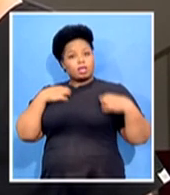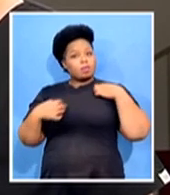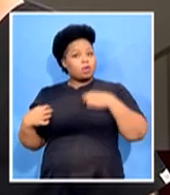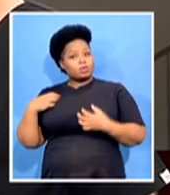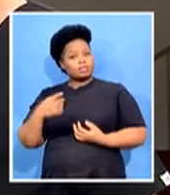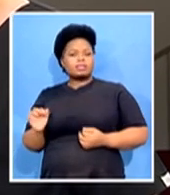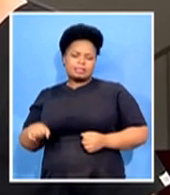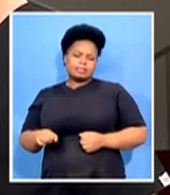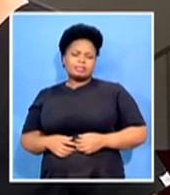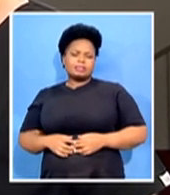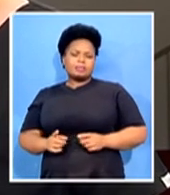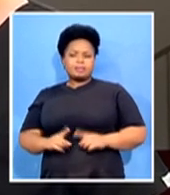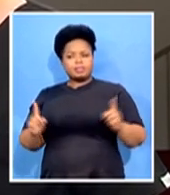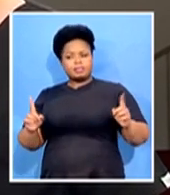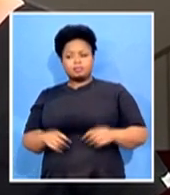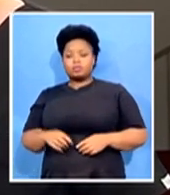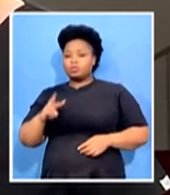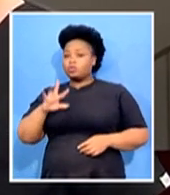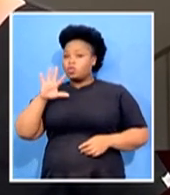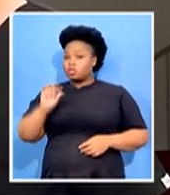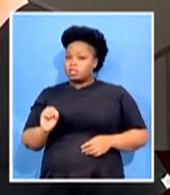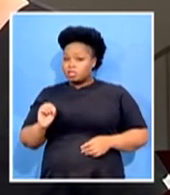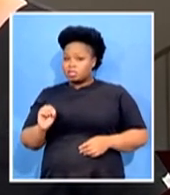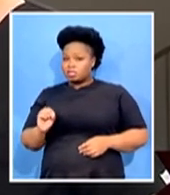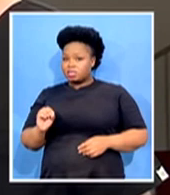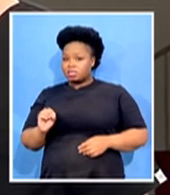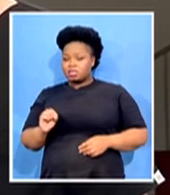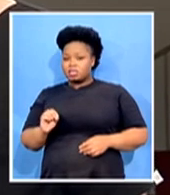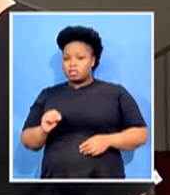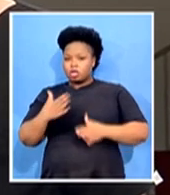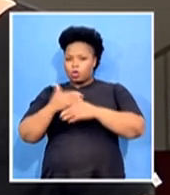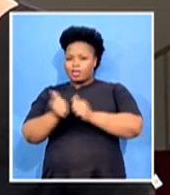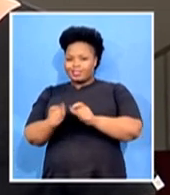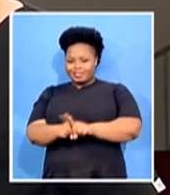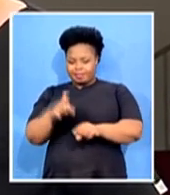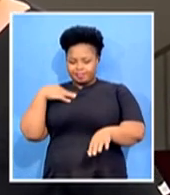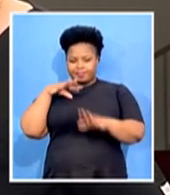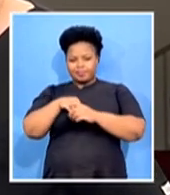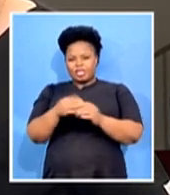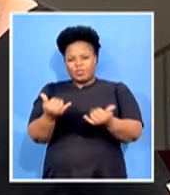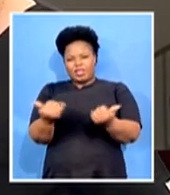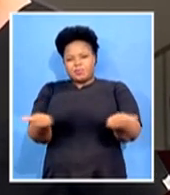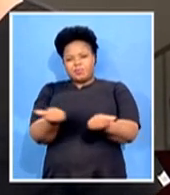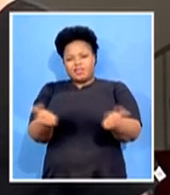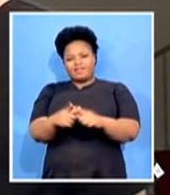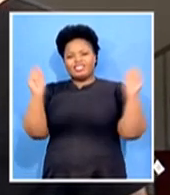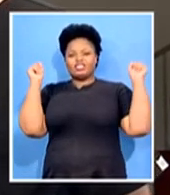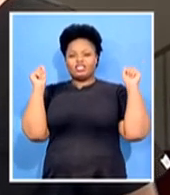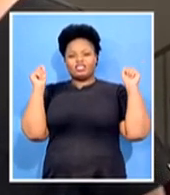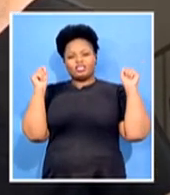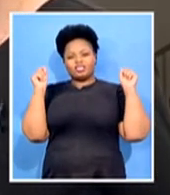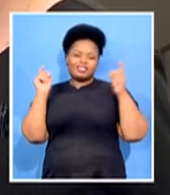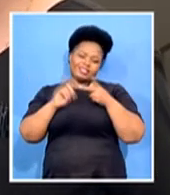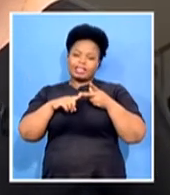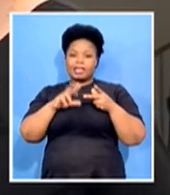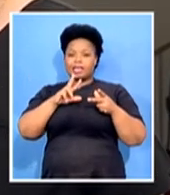240 including 240 colleagues, including myself, will be vaccinated today, followed by about 800 to 1,000 a day for the next 2 weeks.